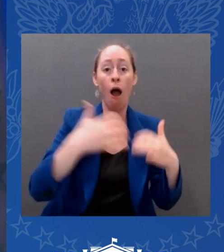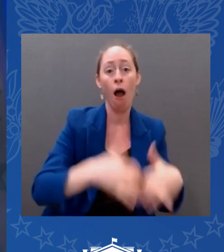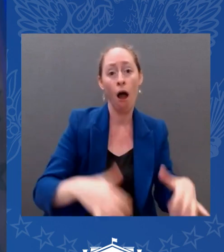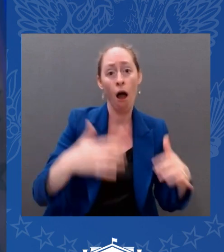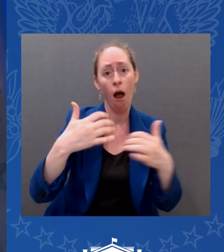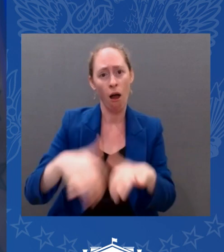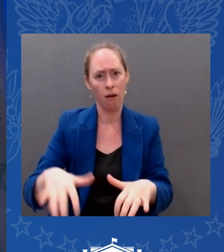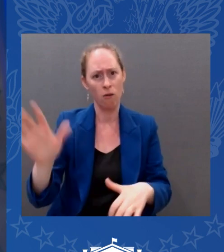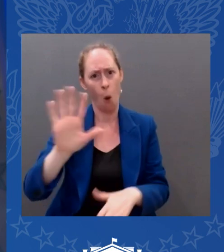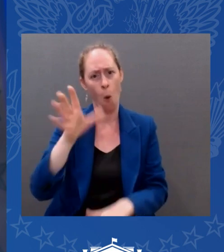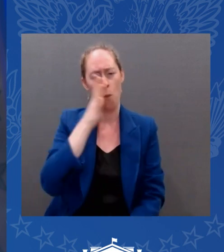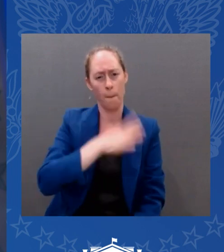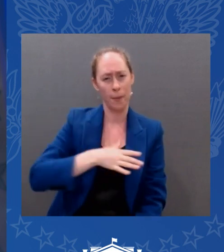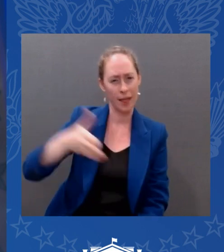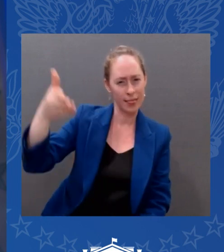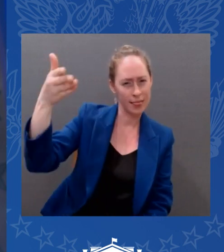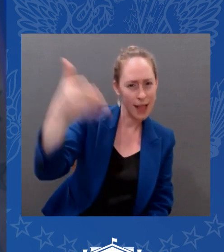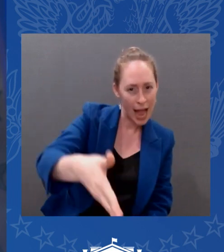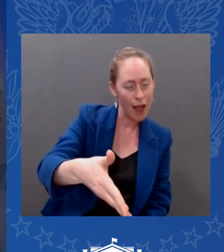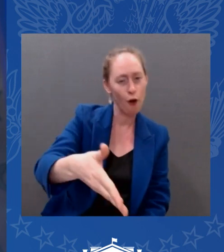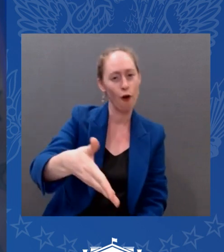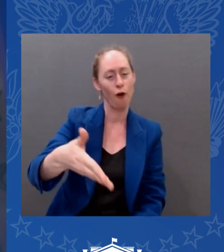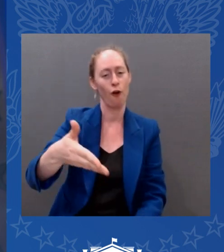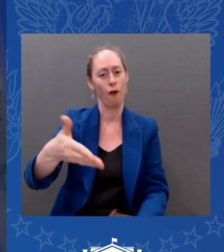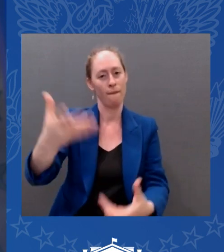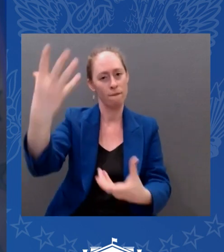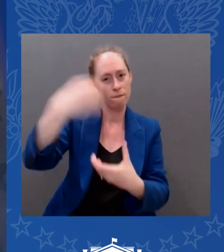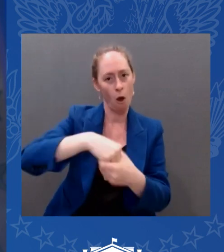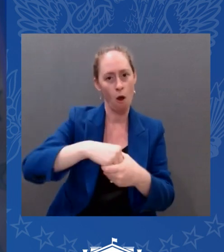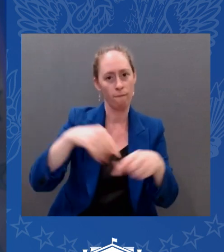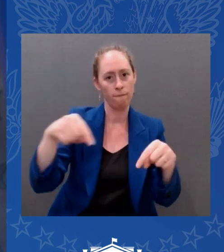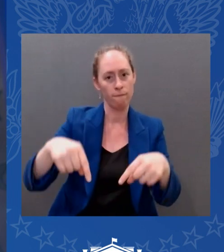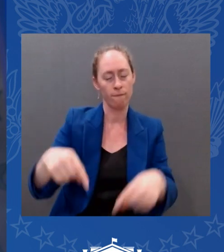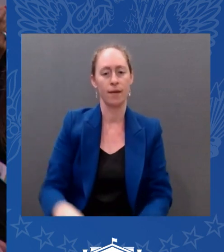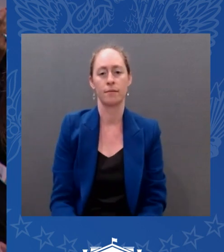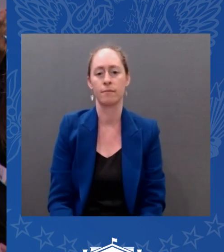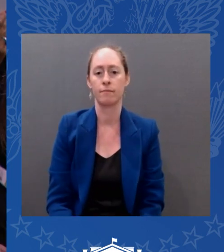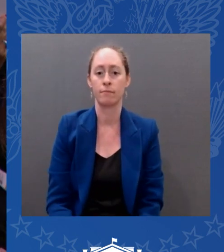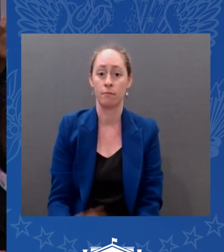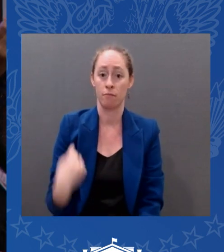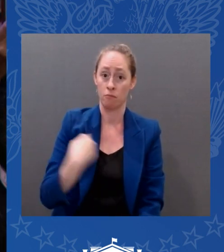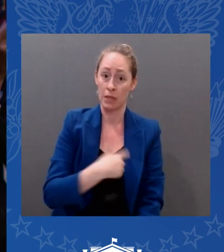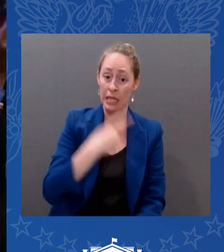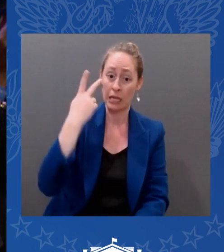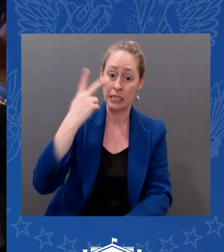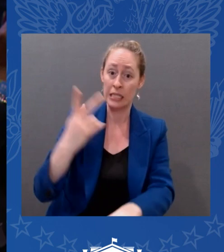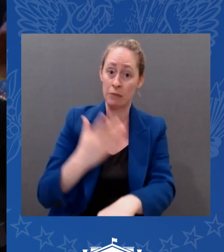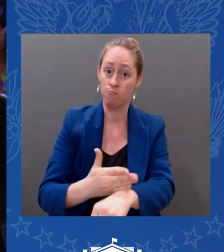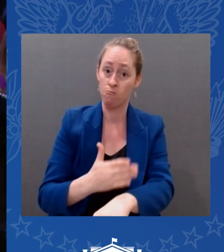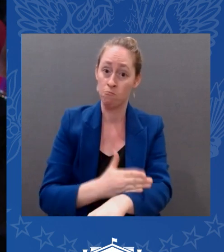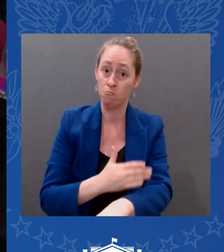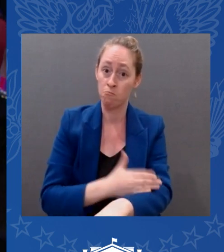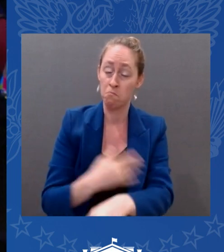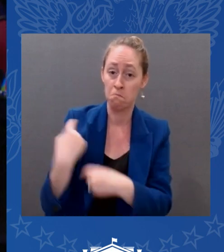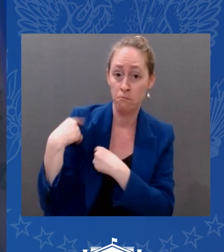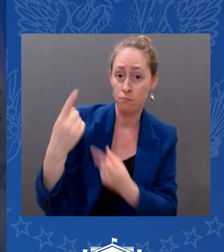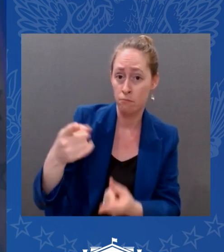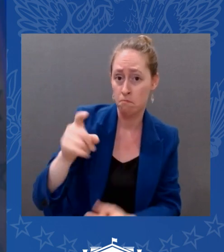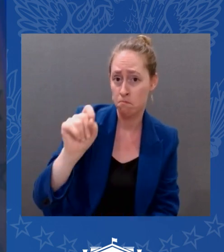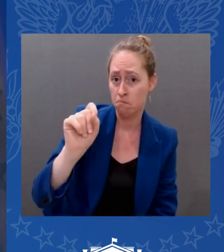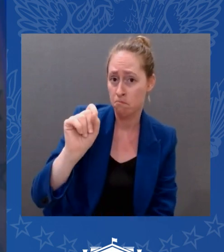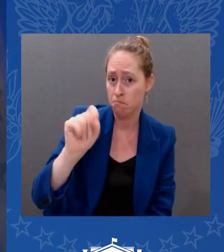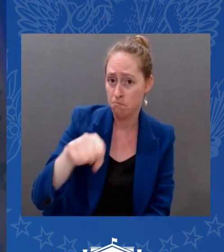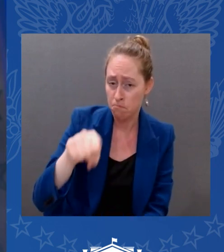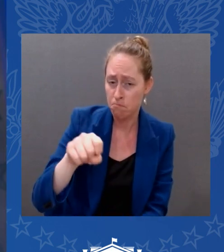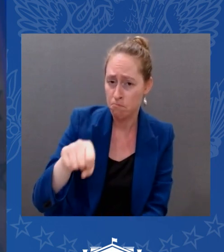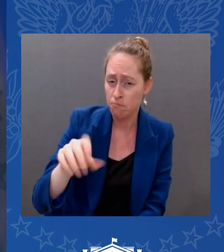achieved much in advancing women's leadership and promoting women's rights in recent years, but if nothing else,